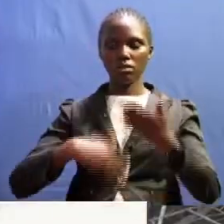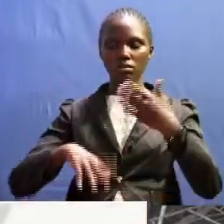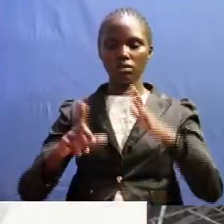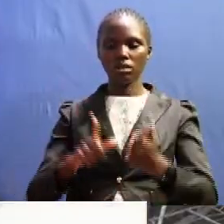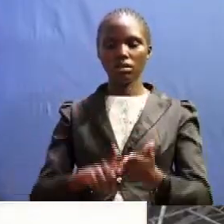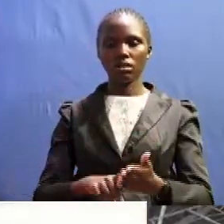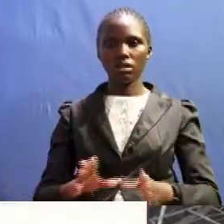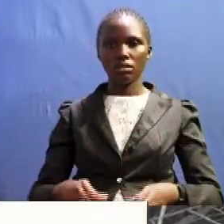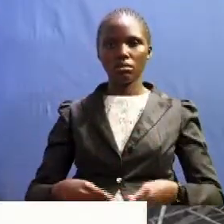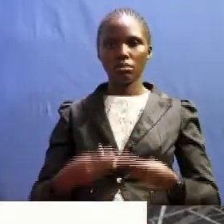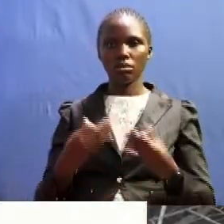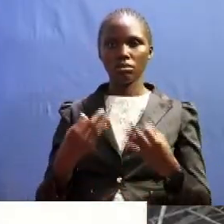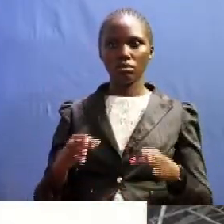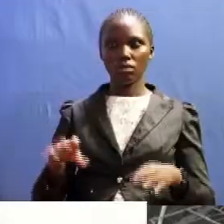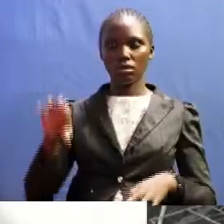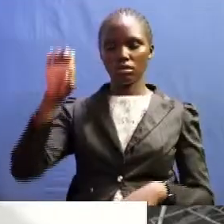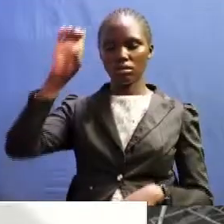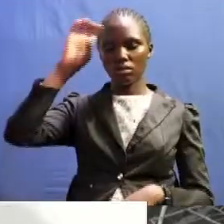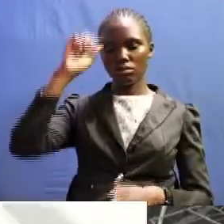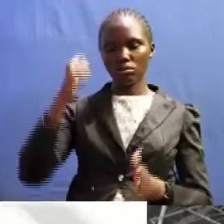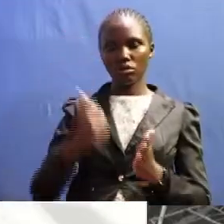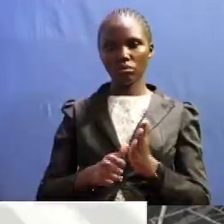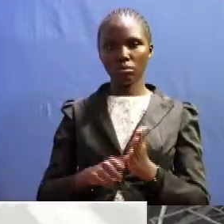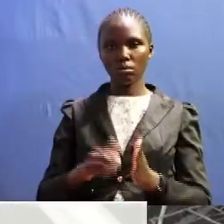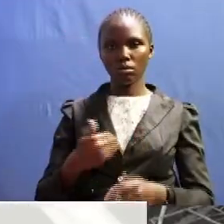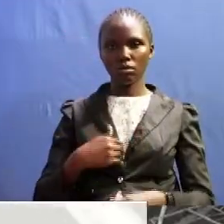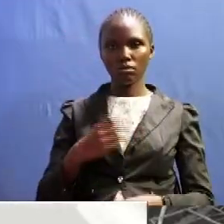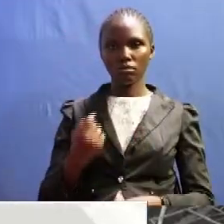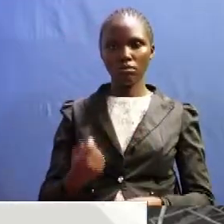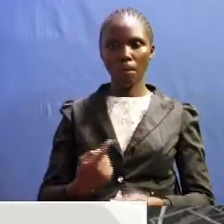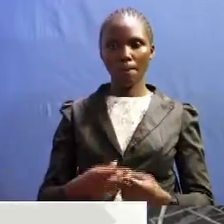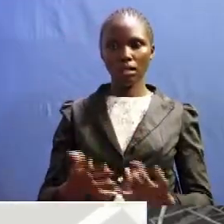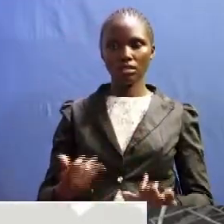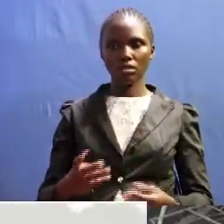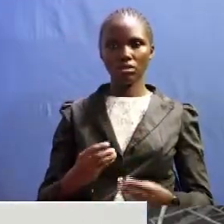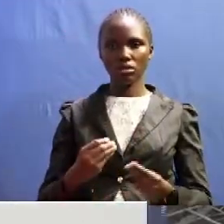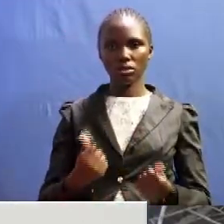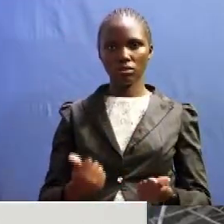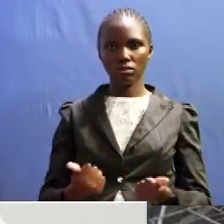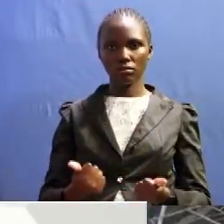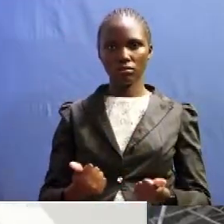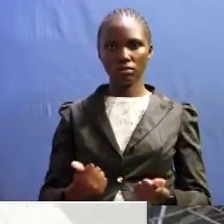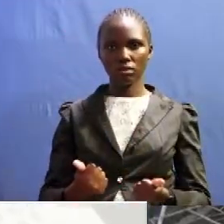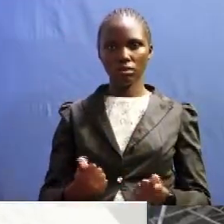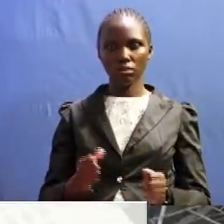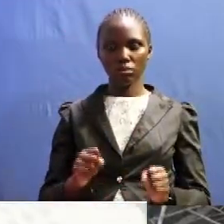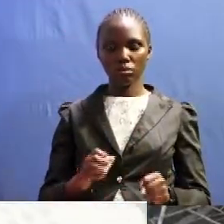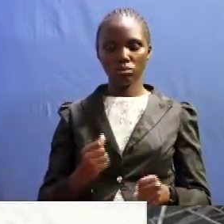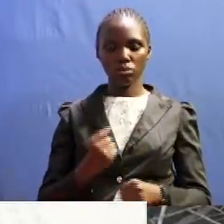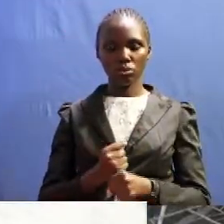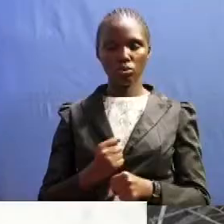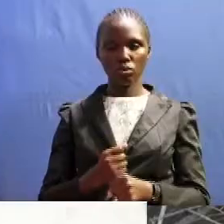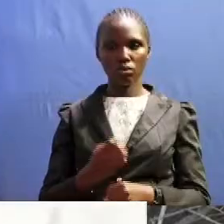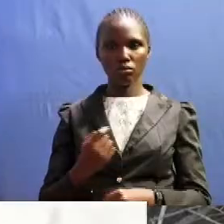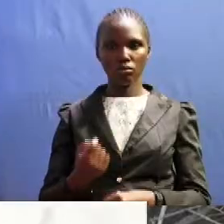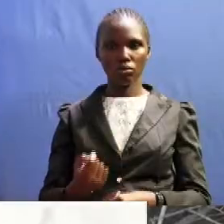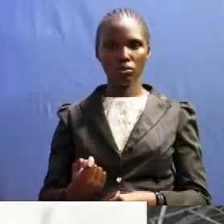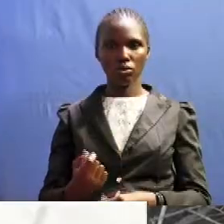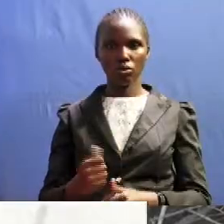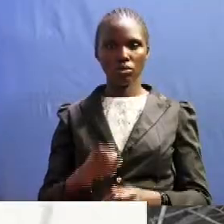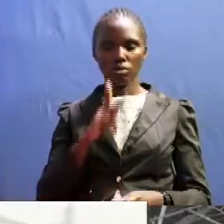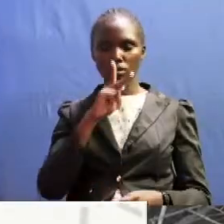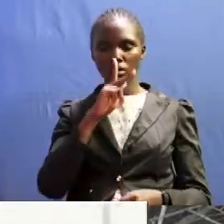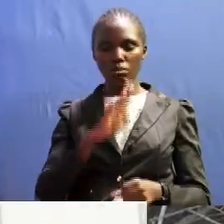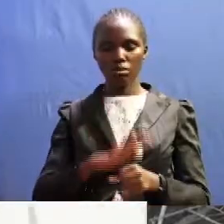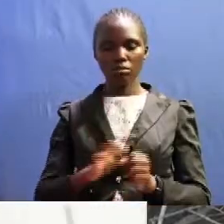positive trajectory. Tulikuwa na matatizo kidogo, lakini as it is for now, tumefanyia panel beating. We can promise